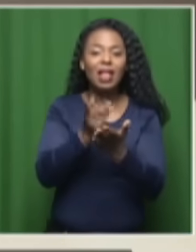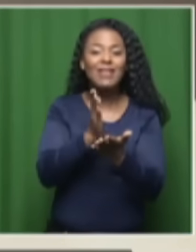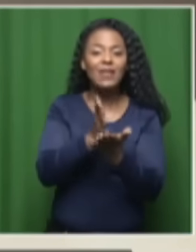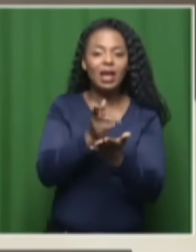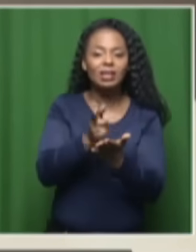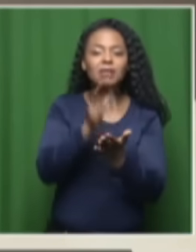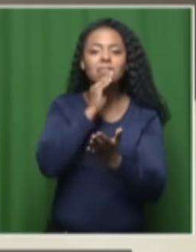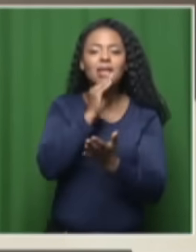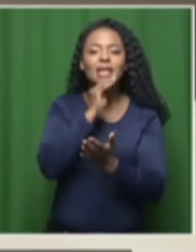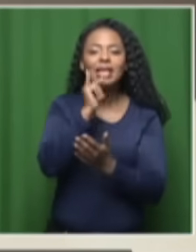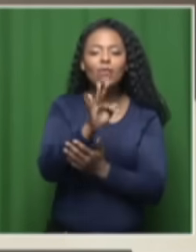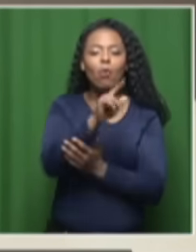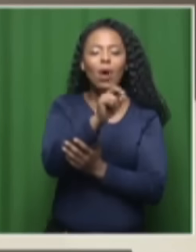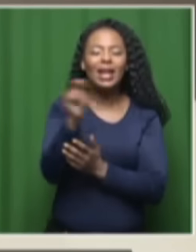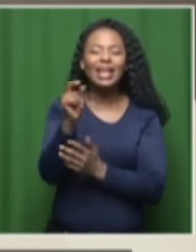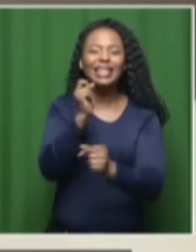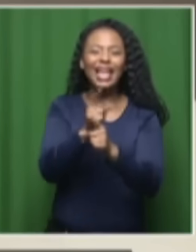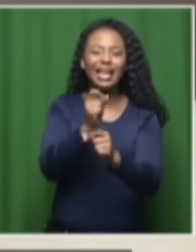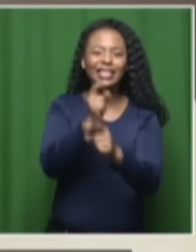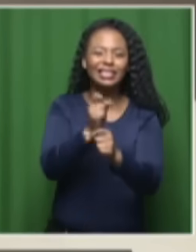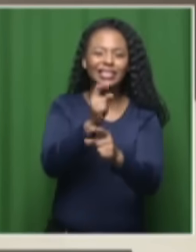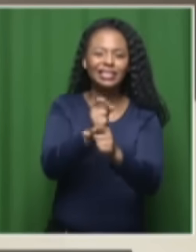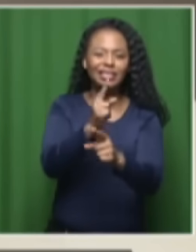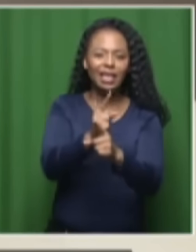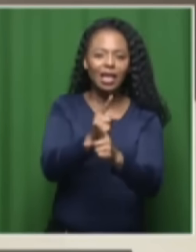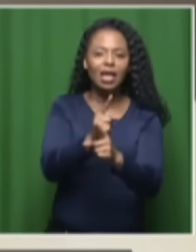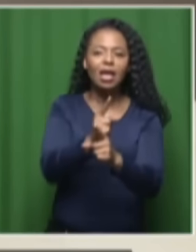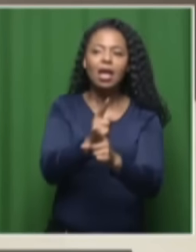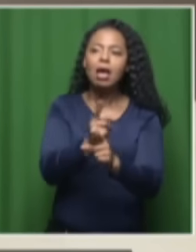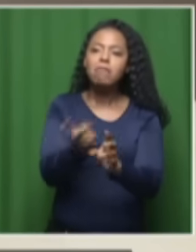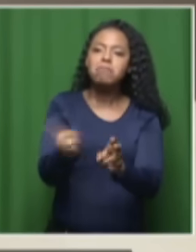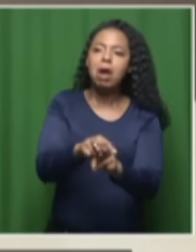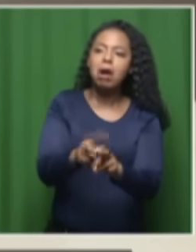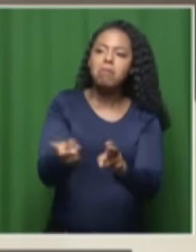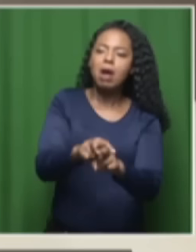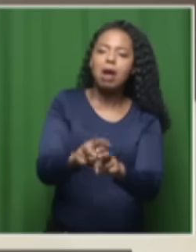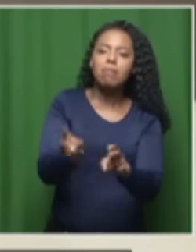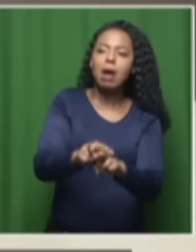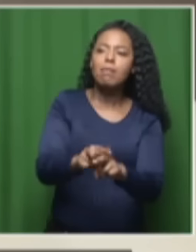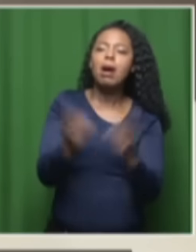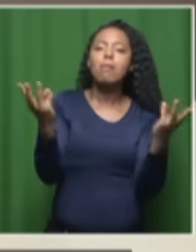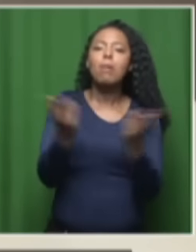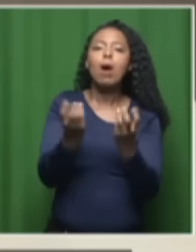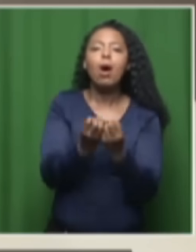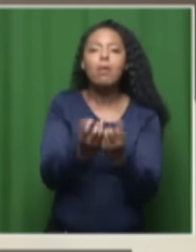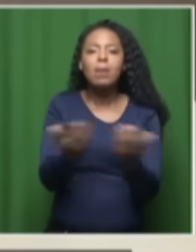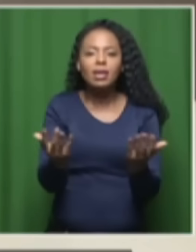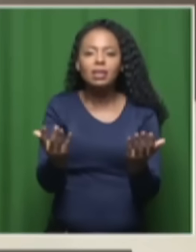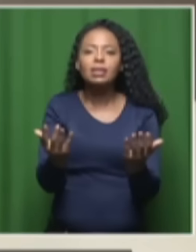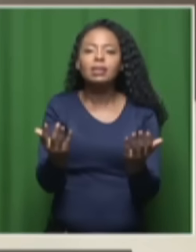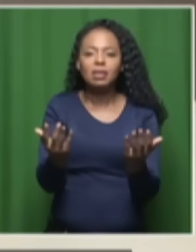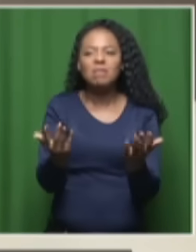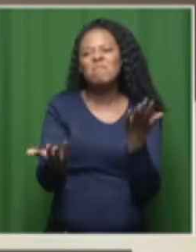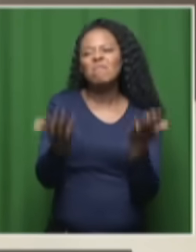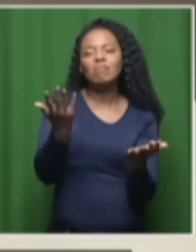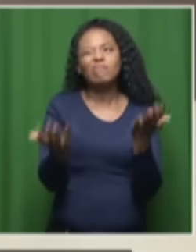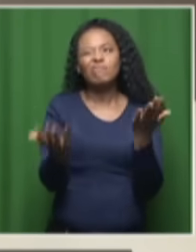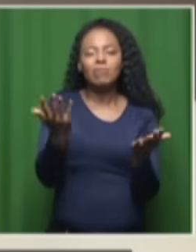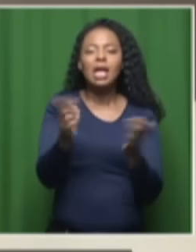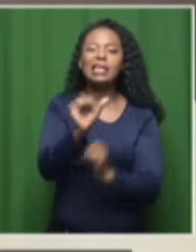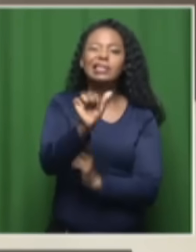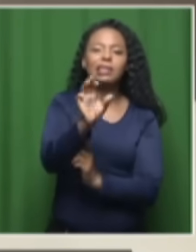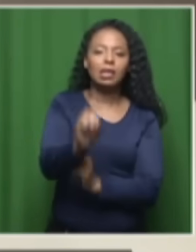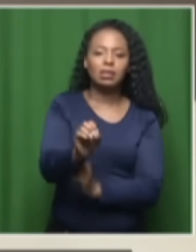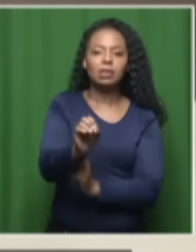100 taxis, how many of them are able to carry passengers today? And you might say, well, we've got 60 that are